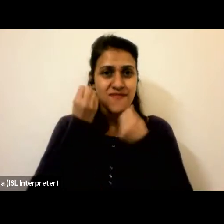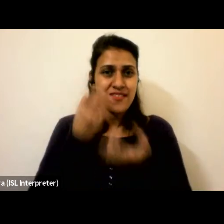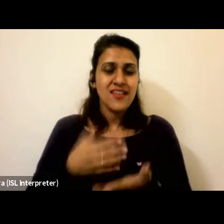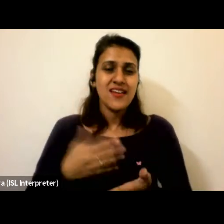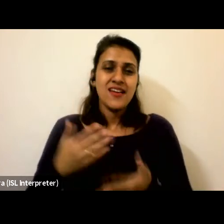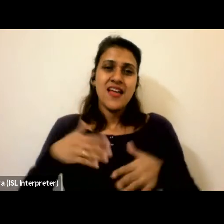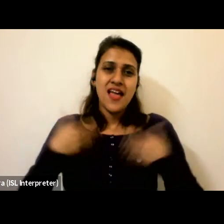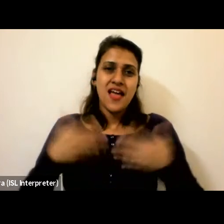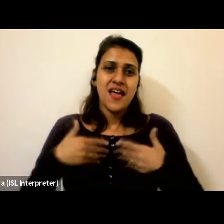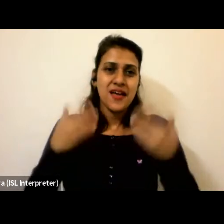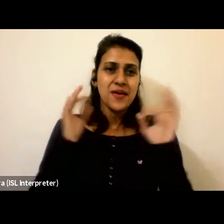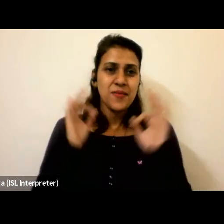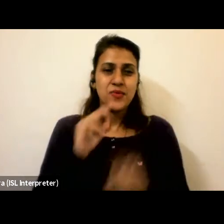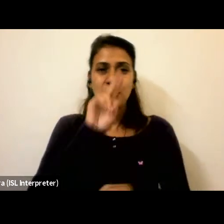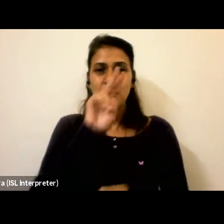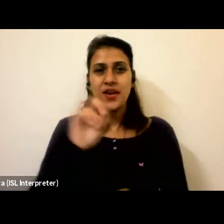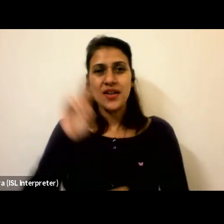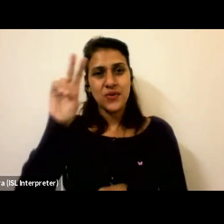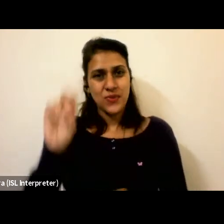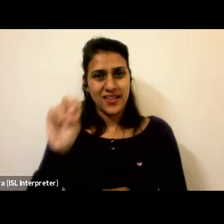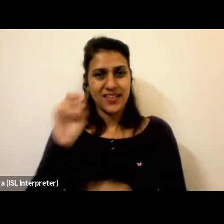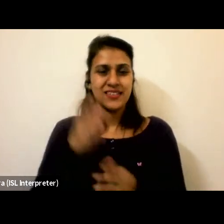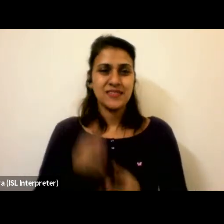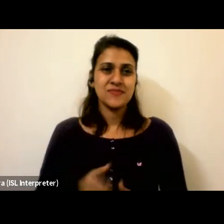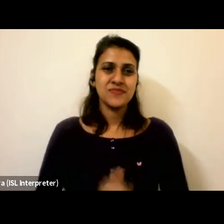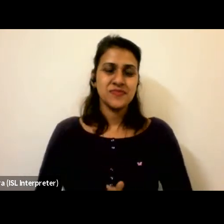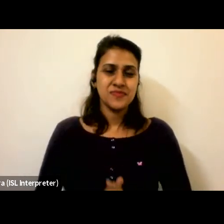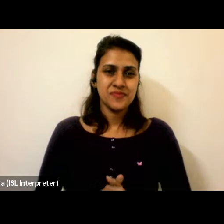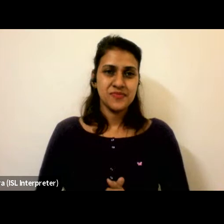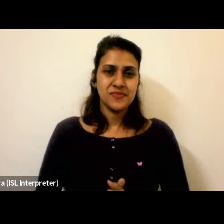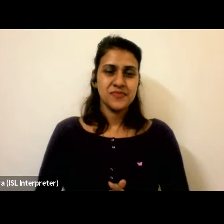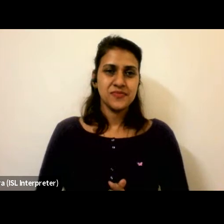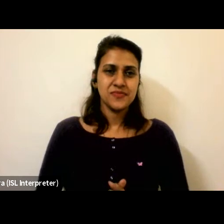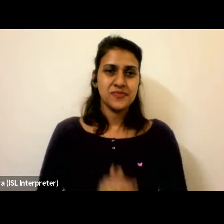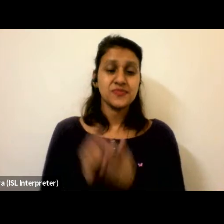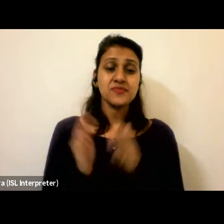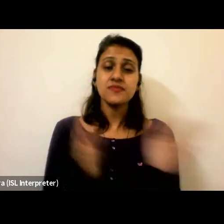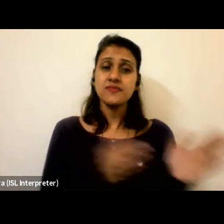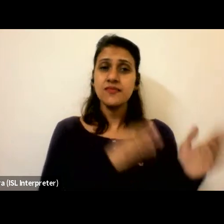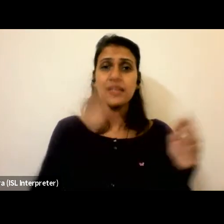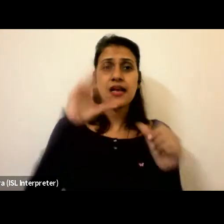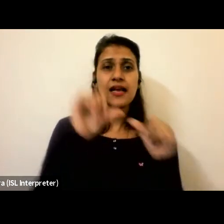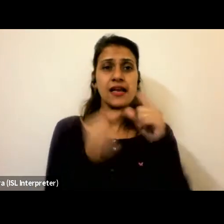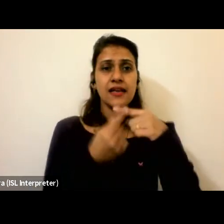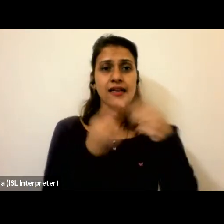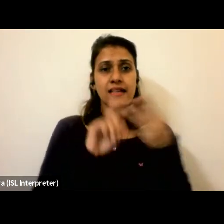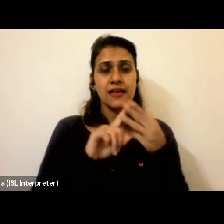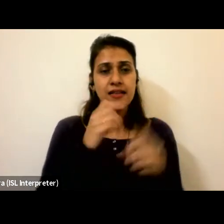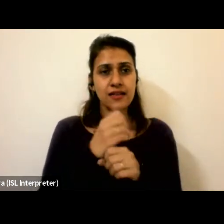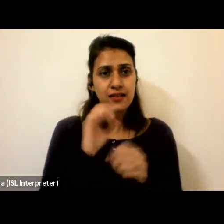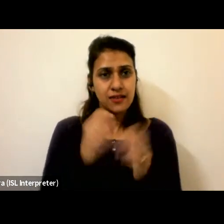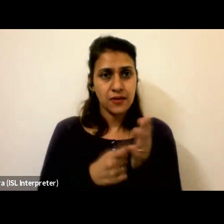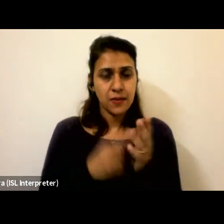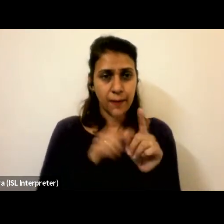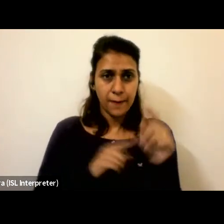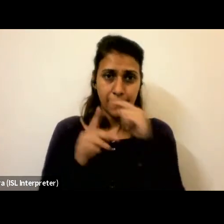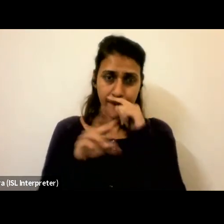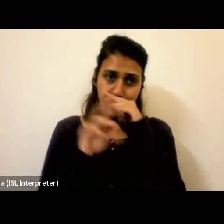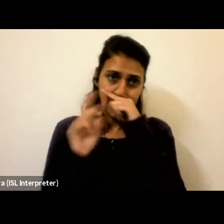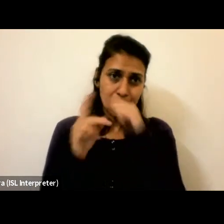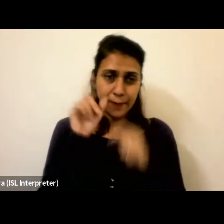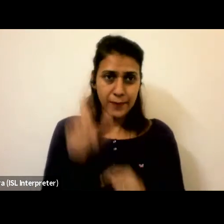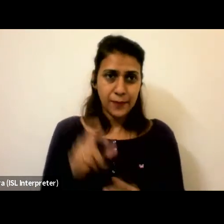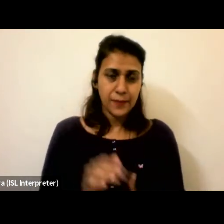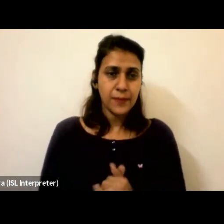Keller Award for 2020. The next in the category, Ajay Minocha, Senior Credit Risk